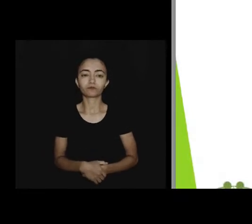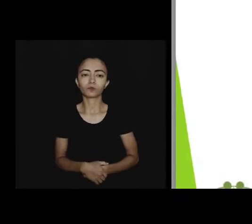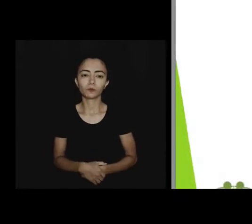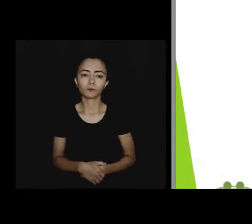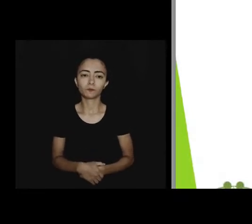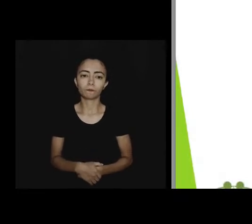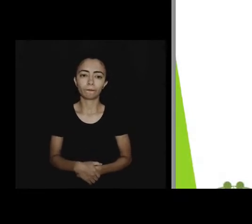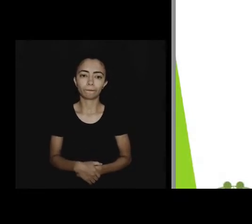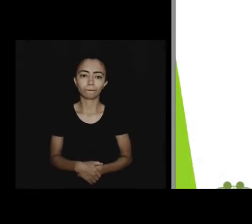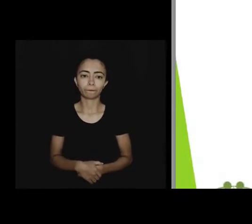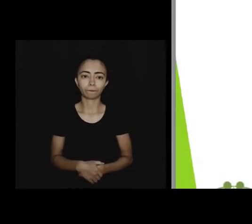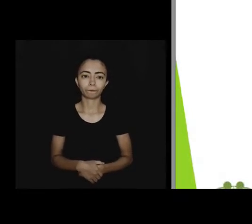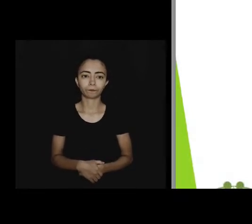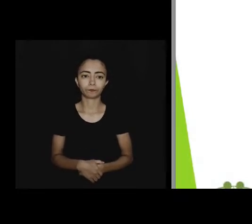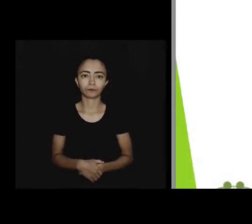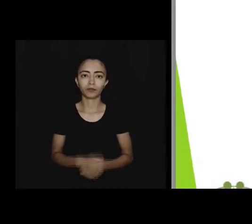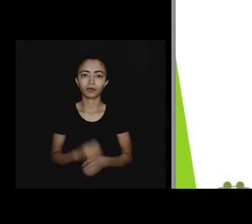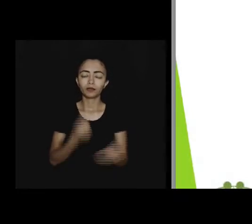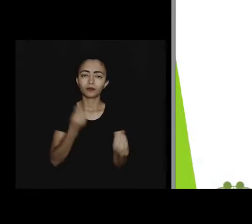applying the law.